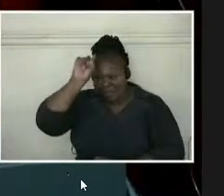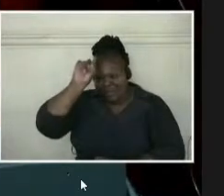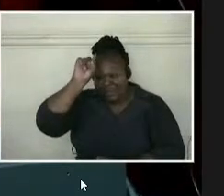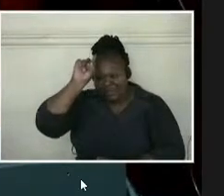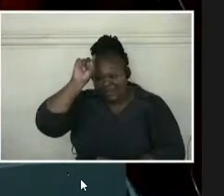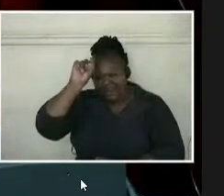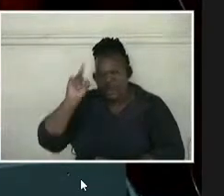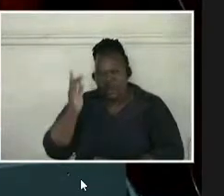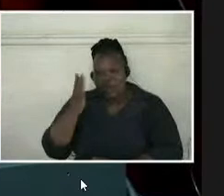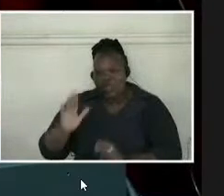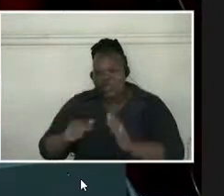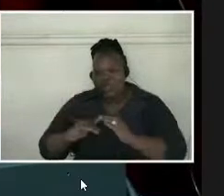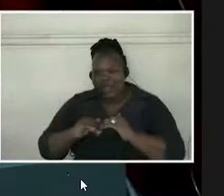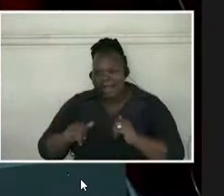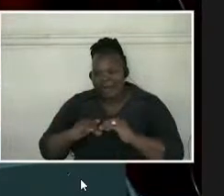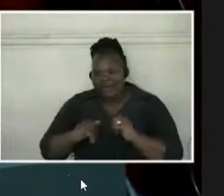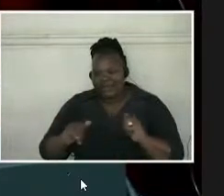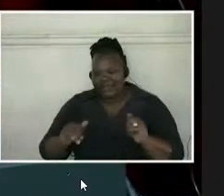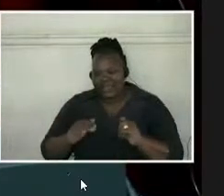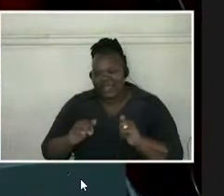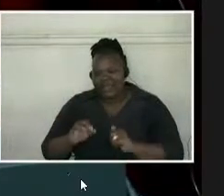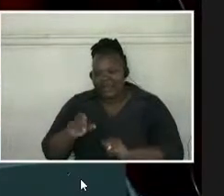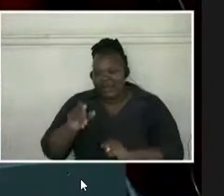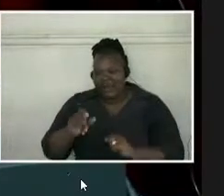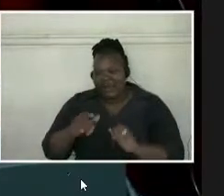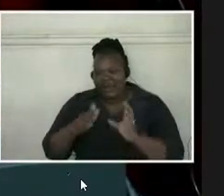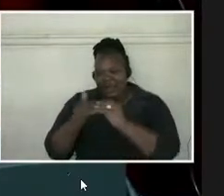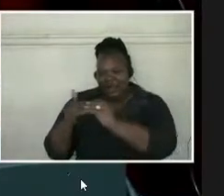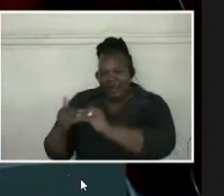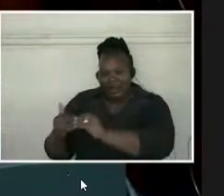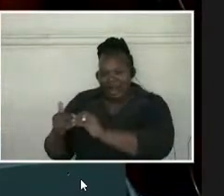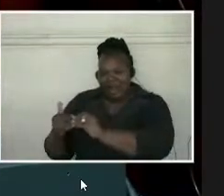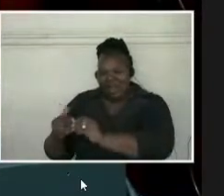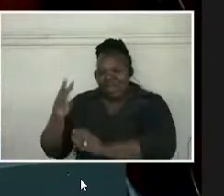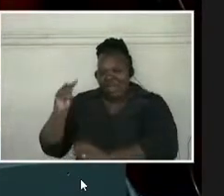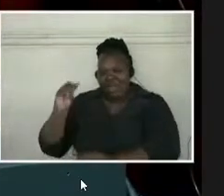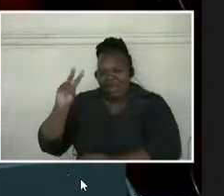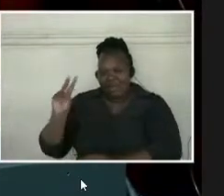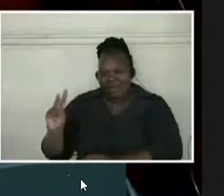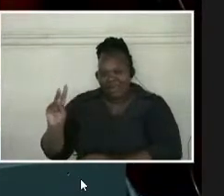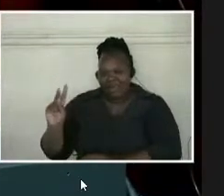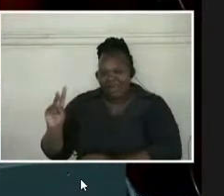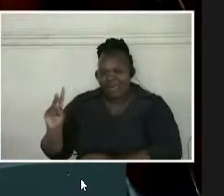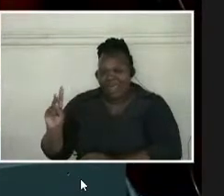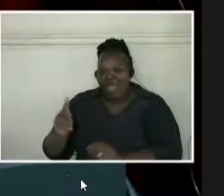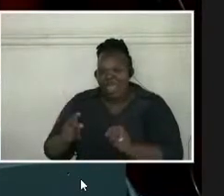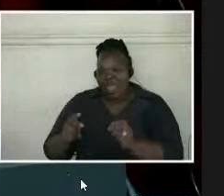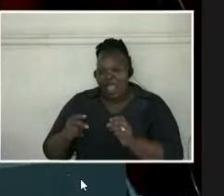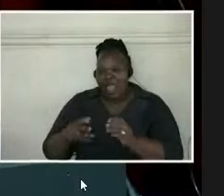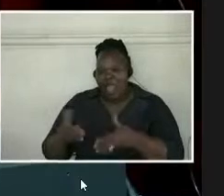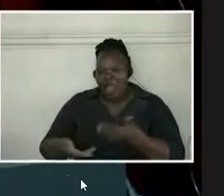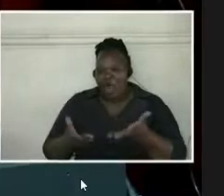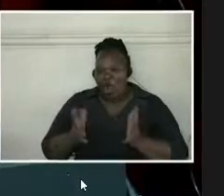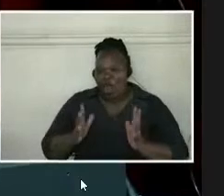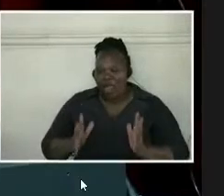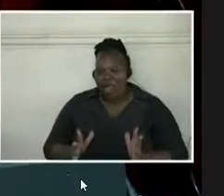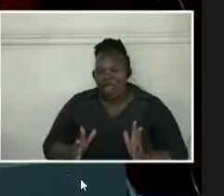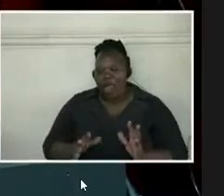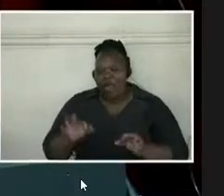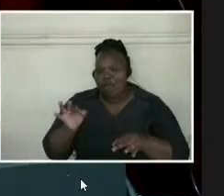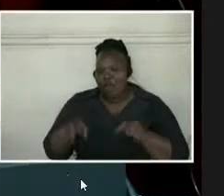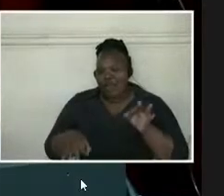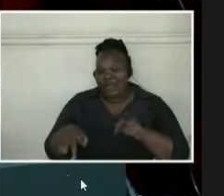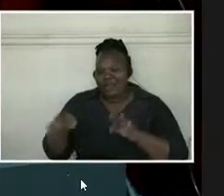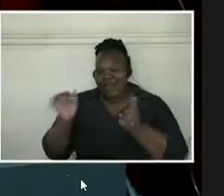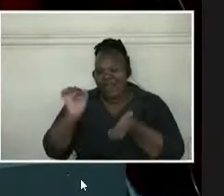anti-apartheid activist leader of controversies a lawyer political prisoner